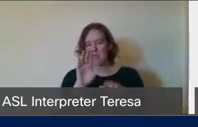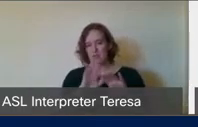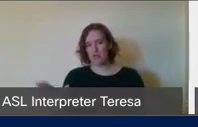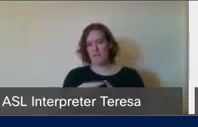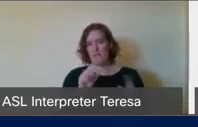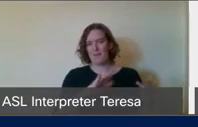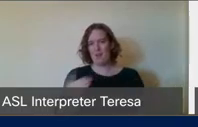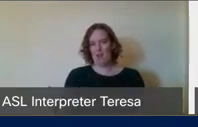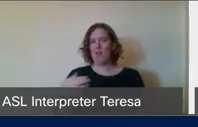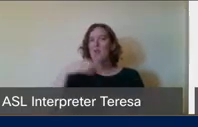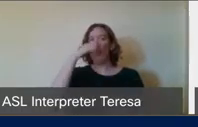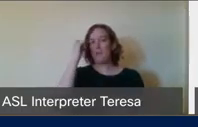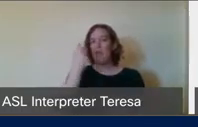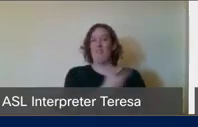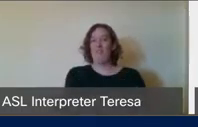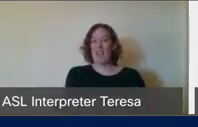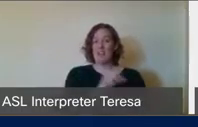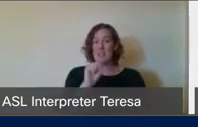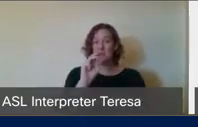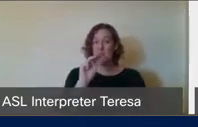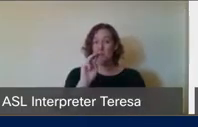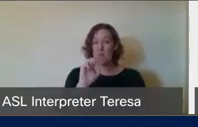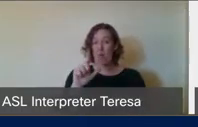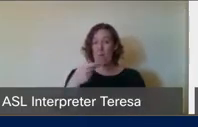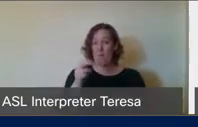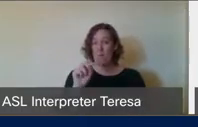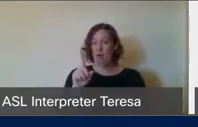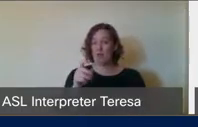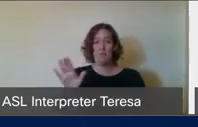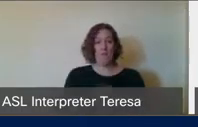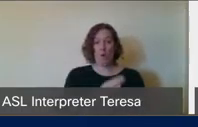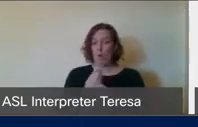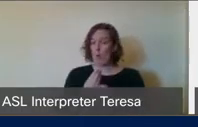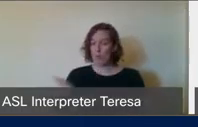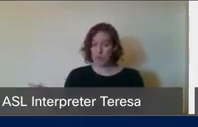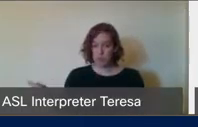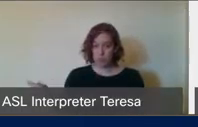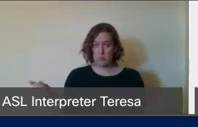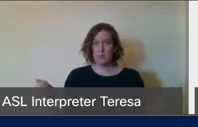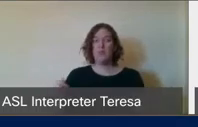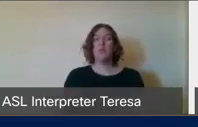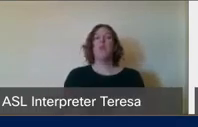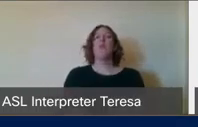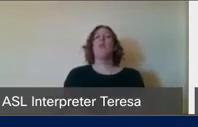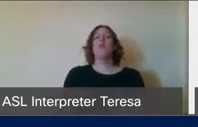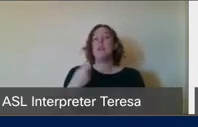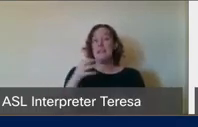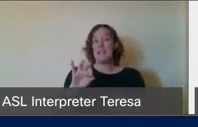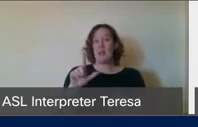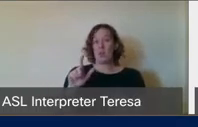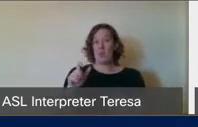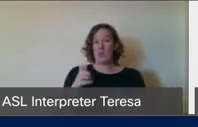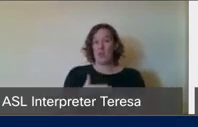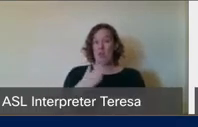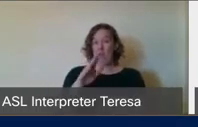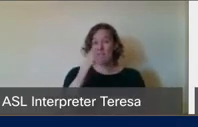vaccines, smallpox has completely been erased. And in 1921, more than 15,000